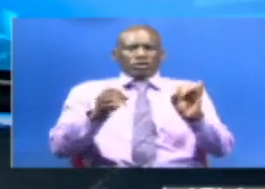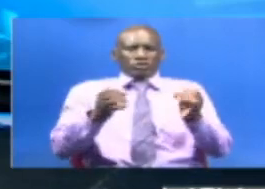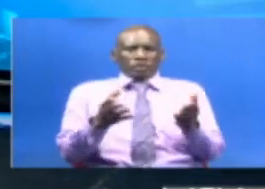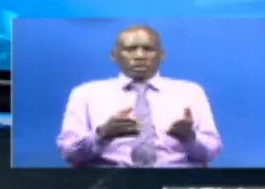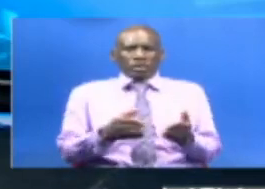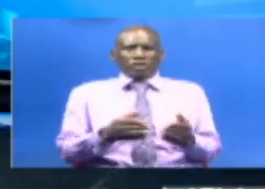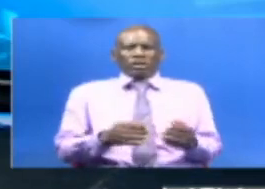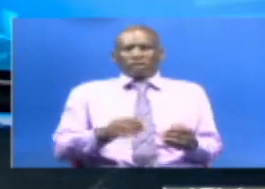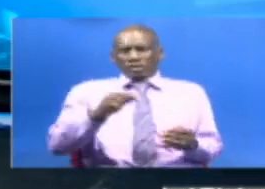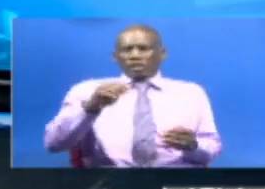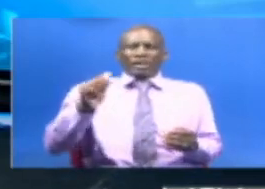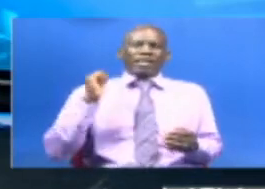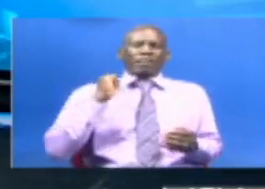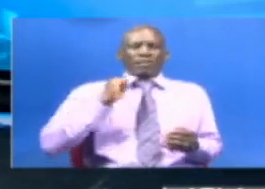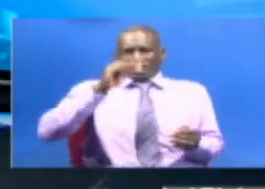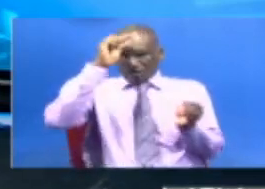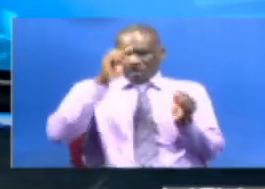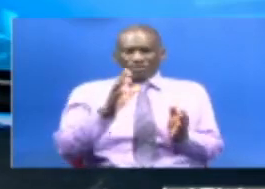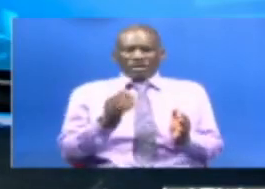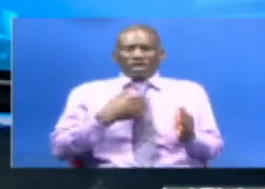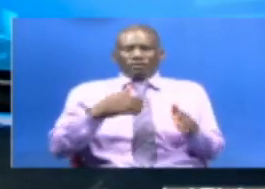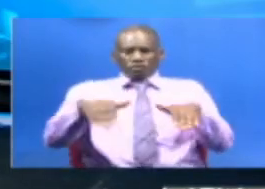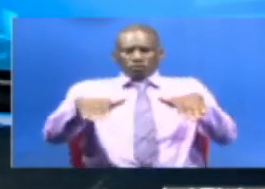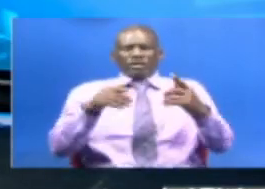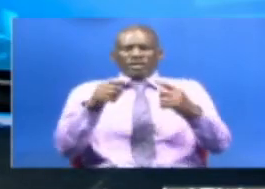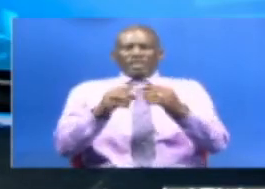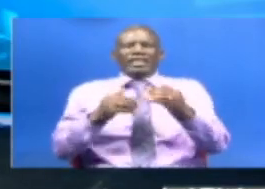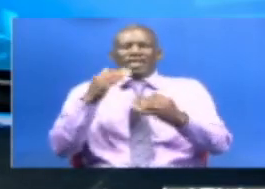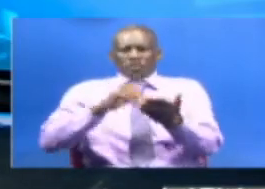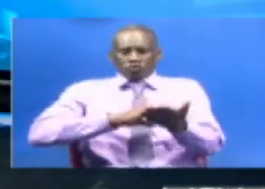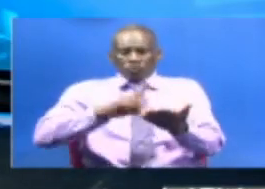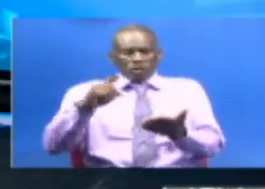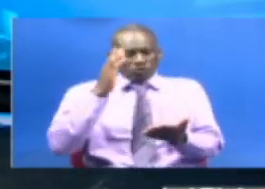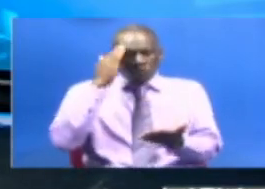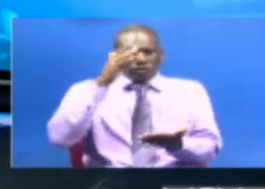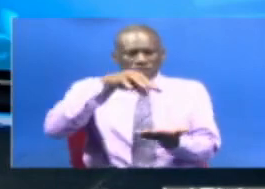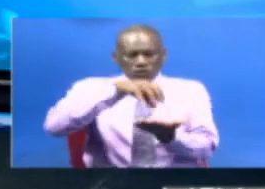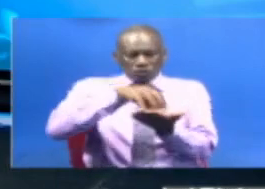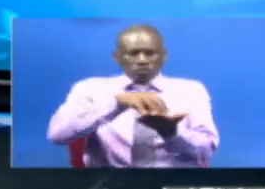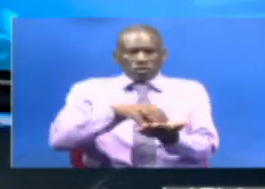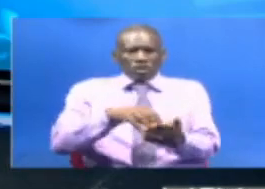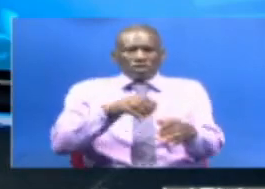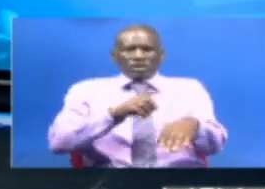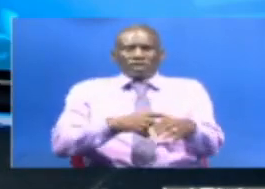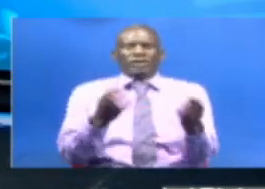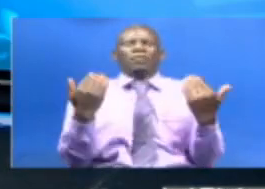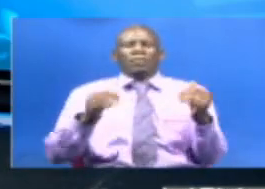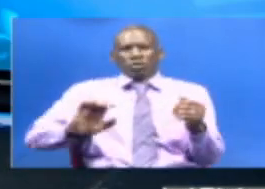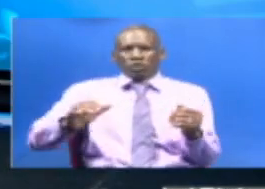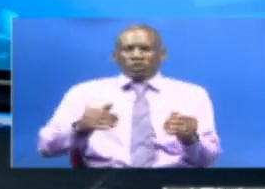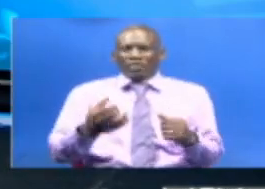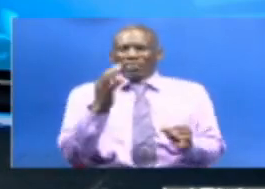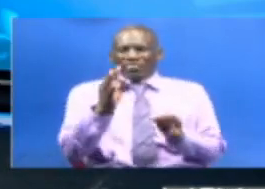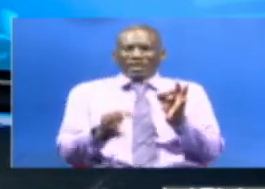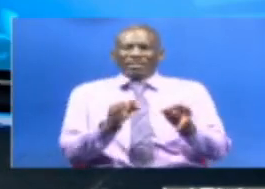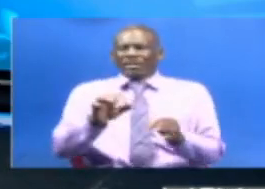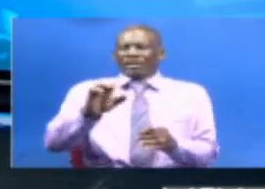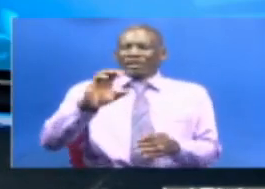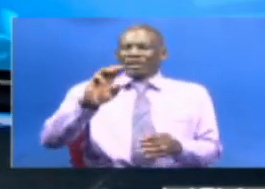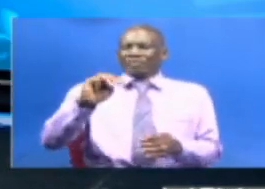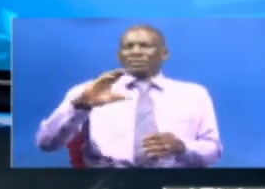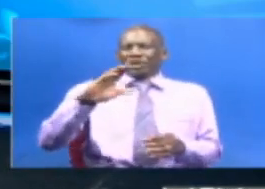Governor Amos Nyaribo will have to wait till next week to know his fate. While in Meru County, 33 members of the county